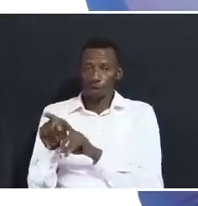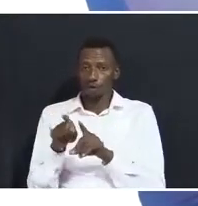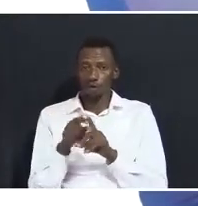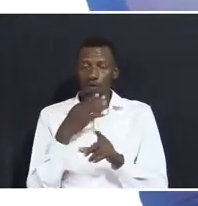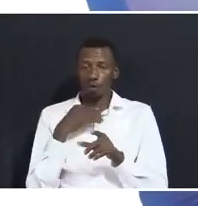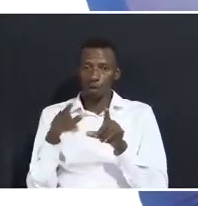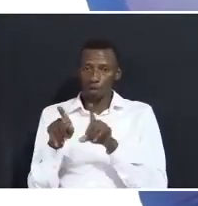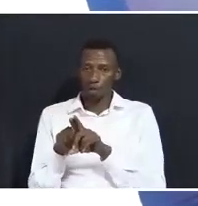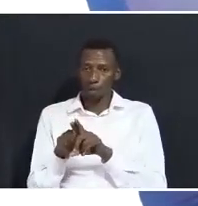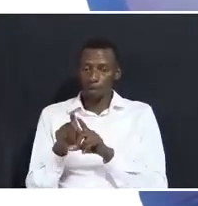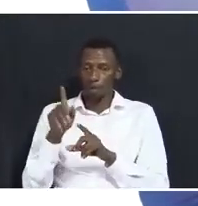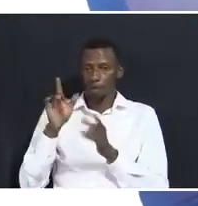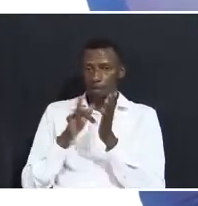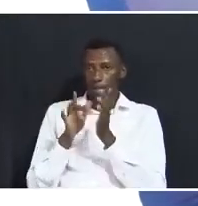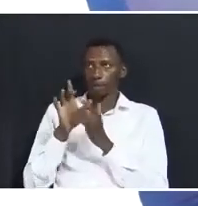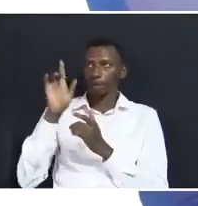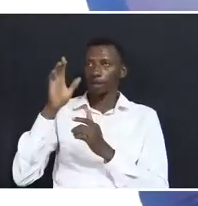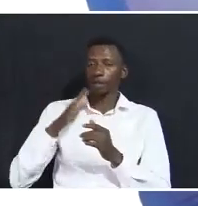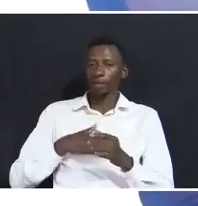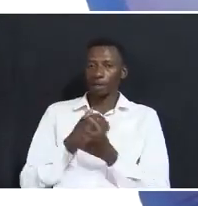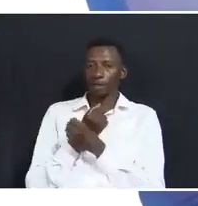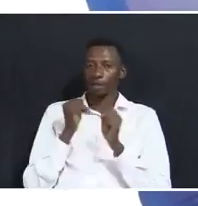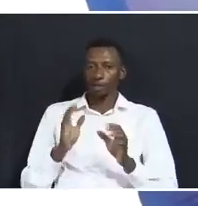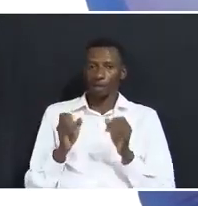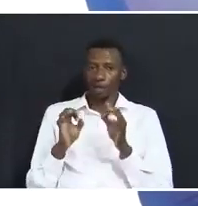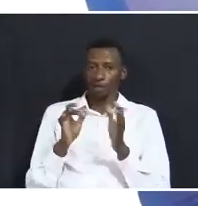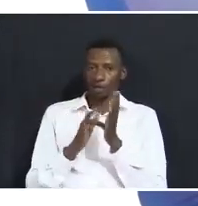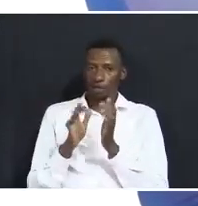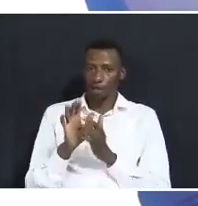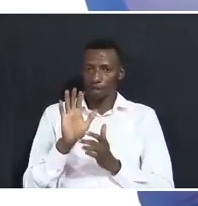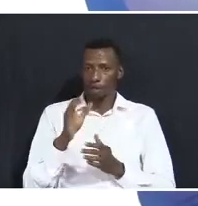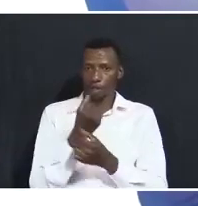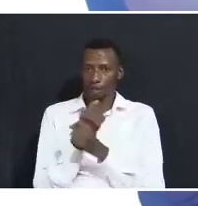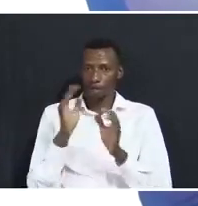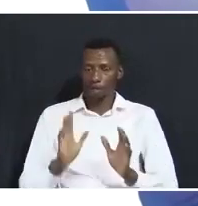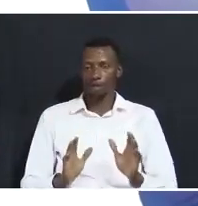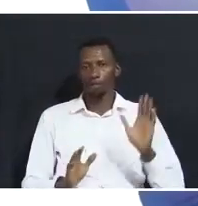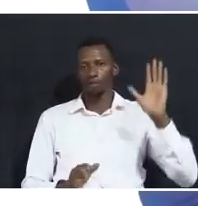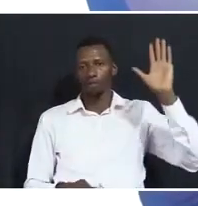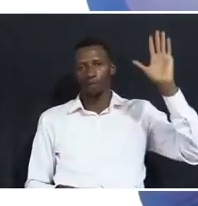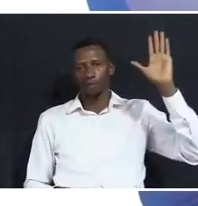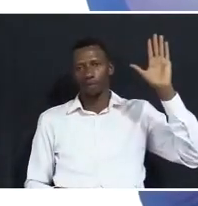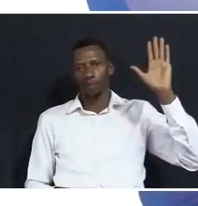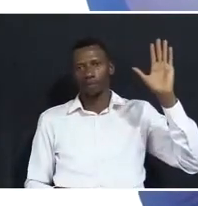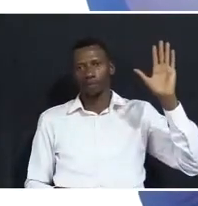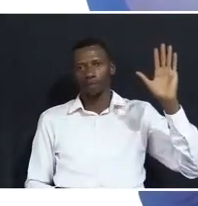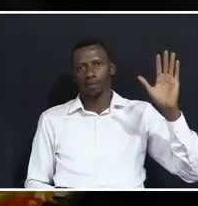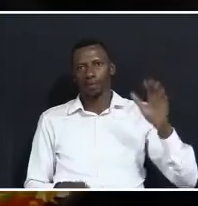He is my Savior. If he is your Savior, let me see you by a show of hand.